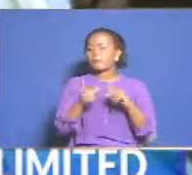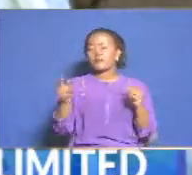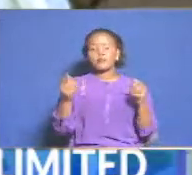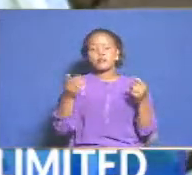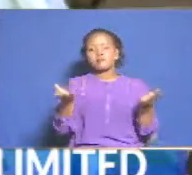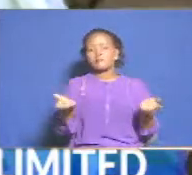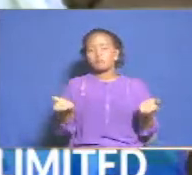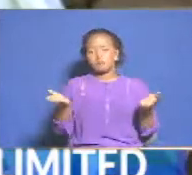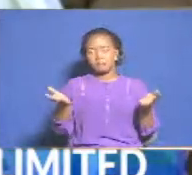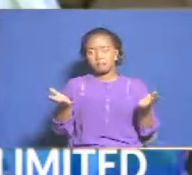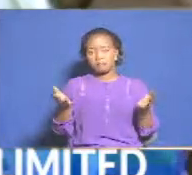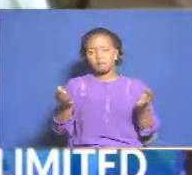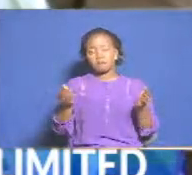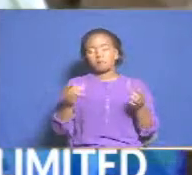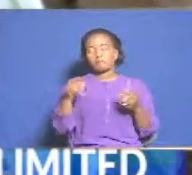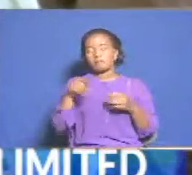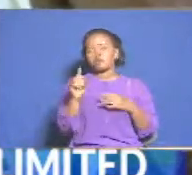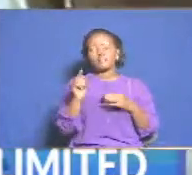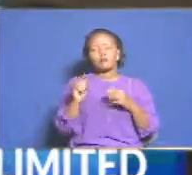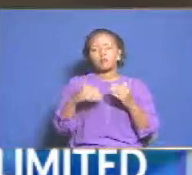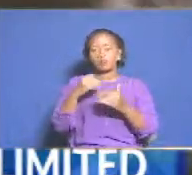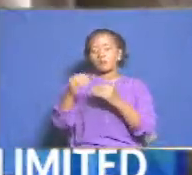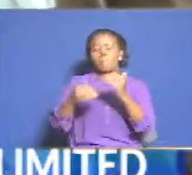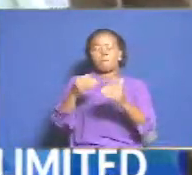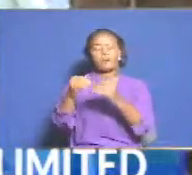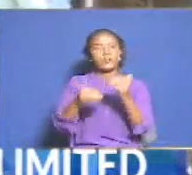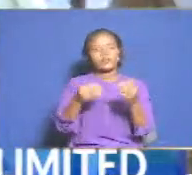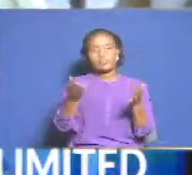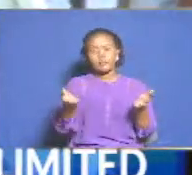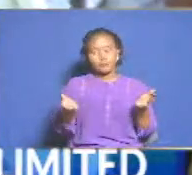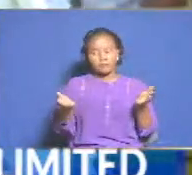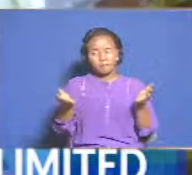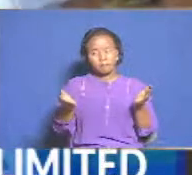the exercise